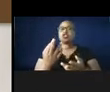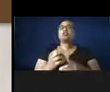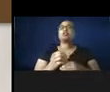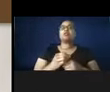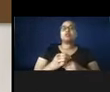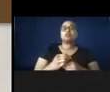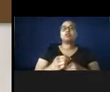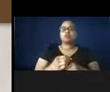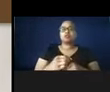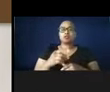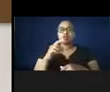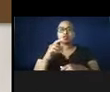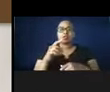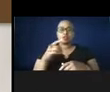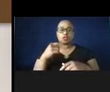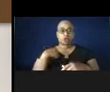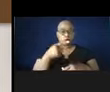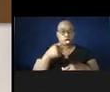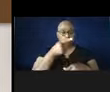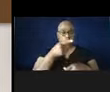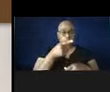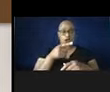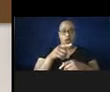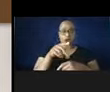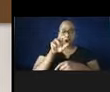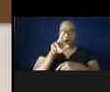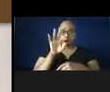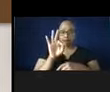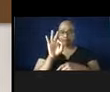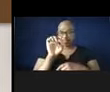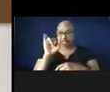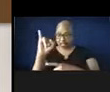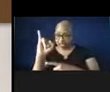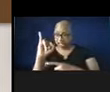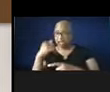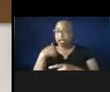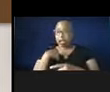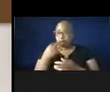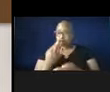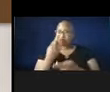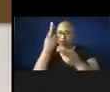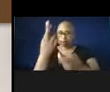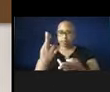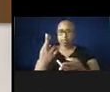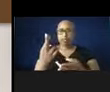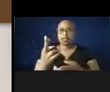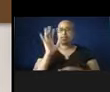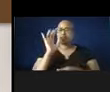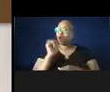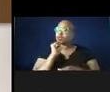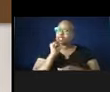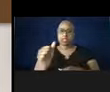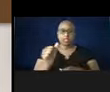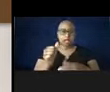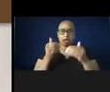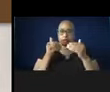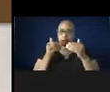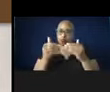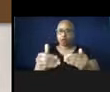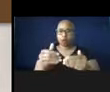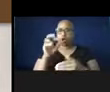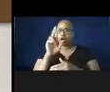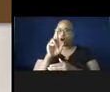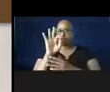track, I made the recommendation to the superintendent that we did not move forward with a RFP, a request